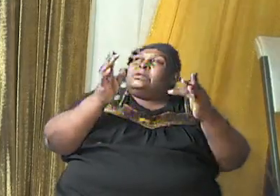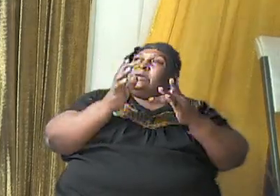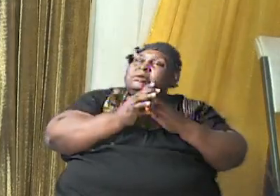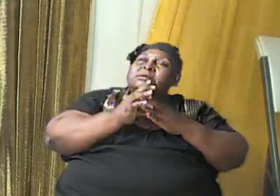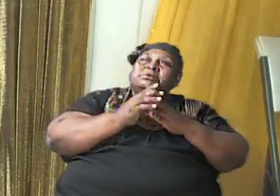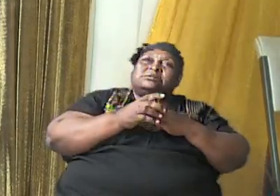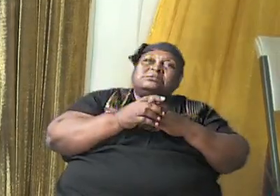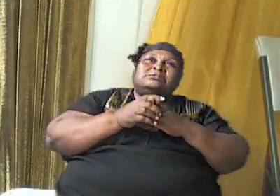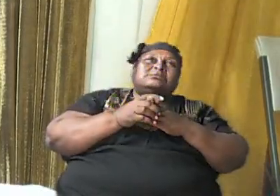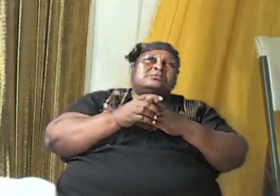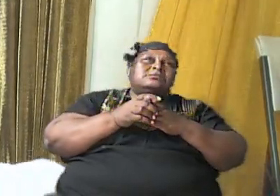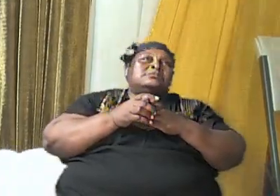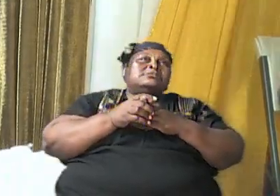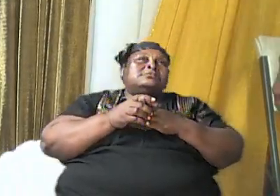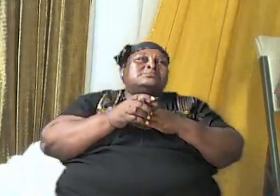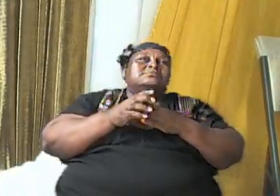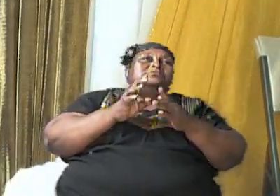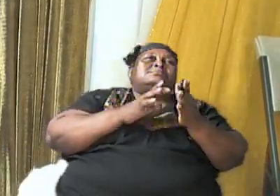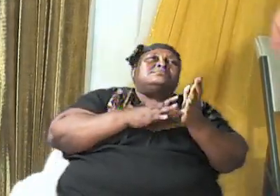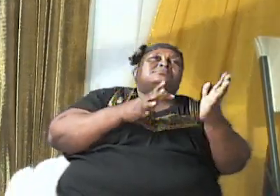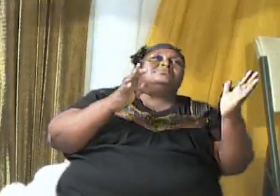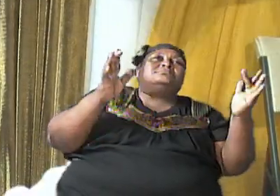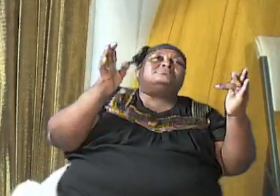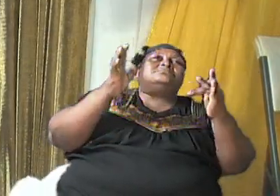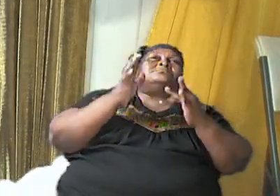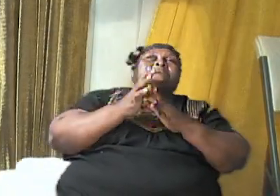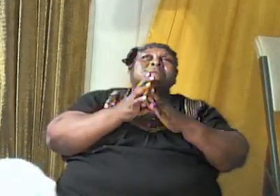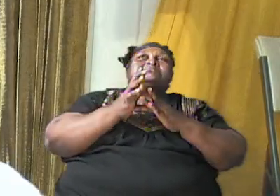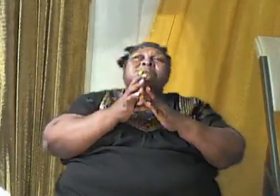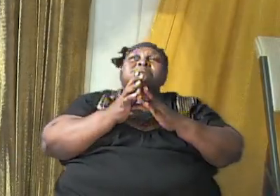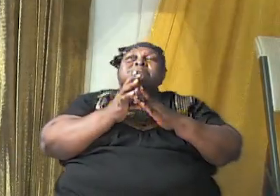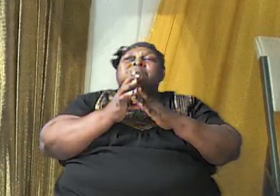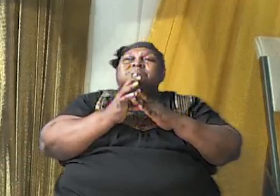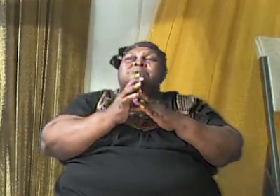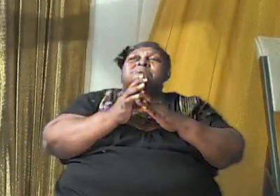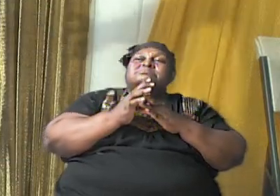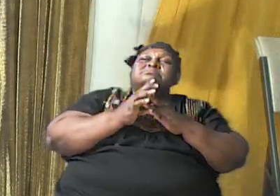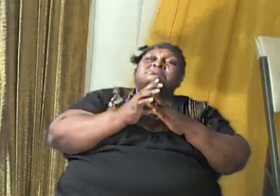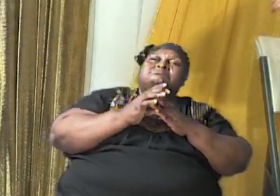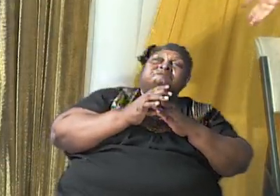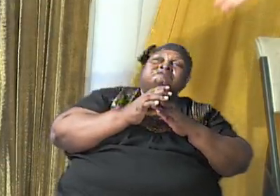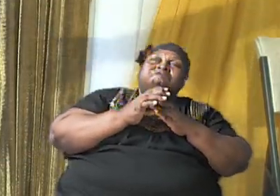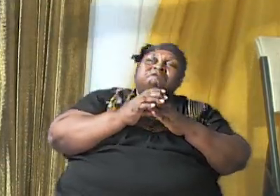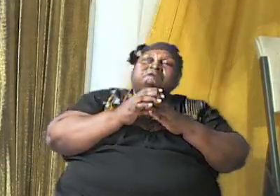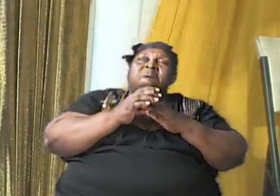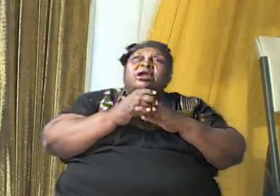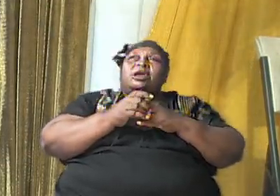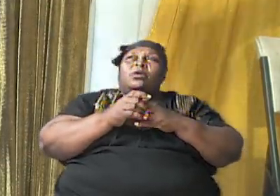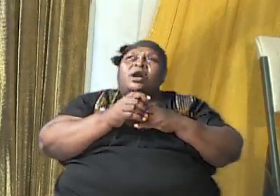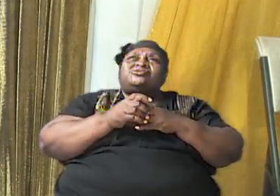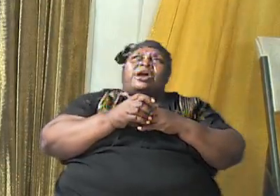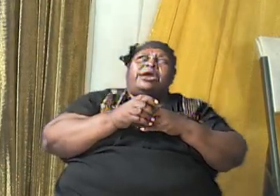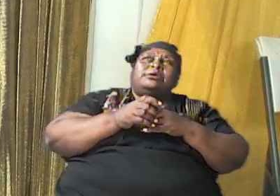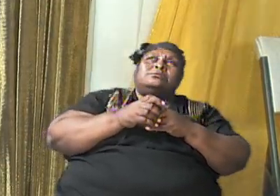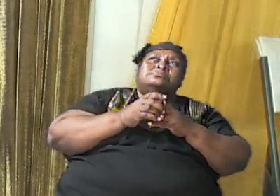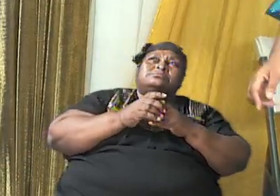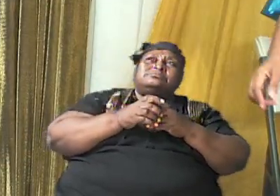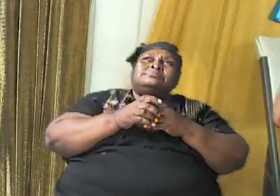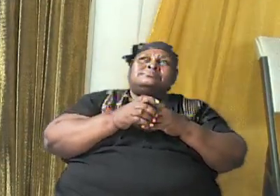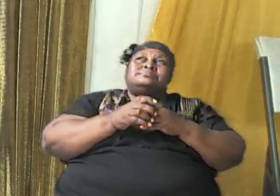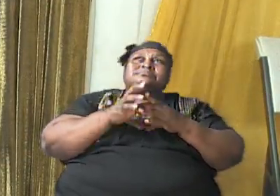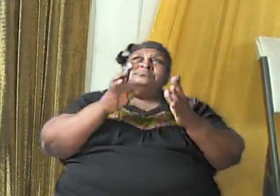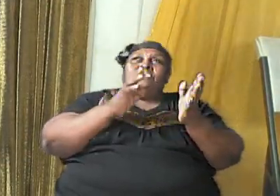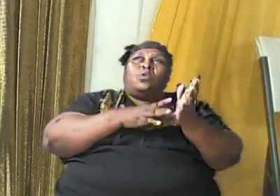Make it your commitment this morning, church. Praise God. Hallelujah. Jesus. What